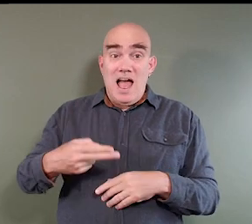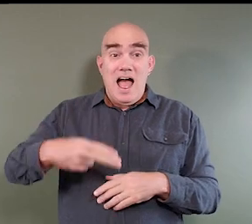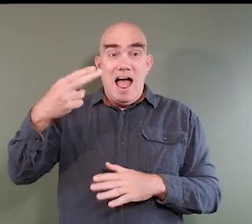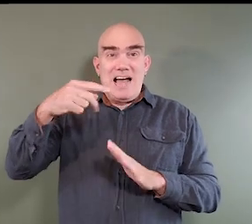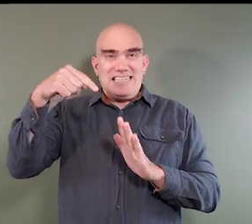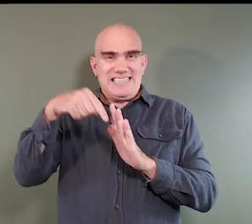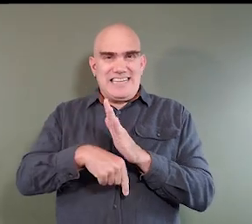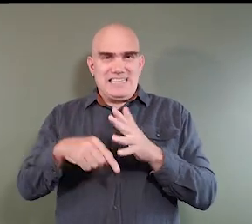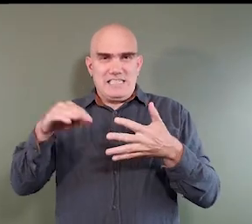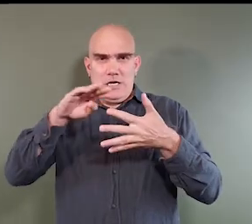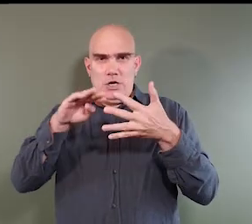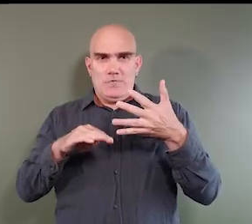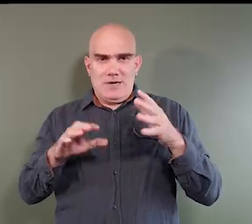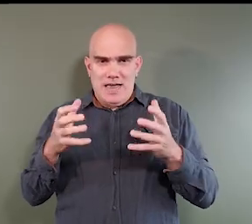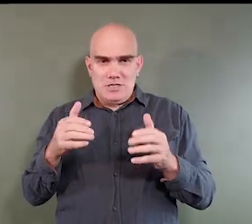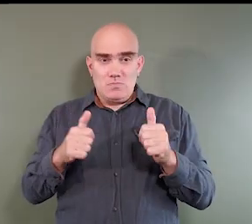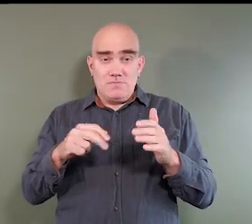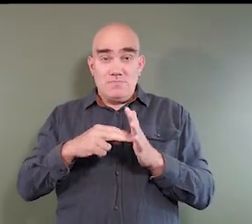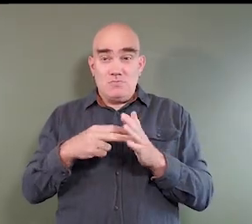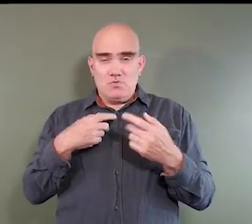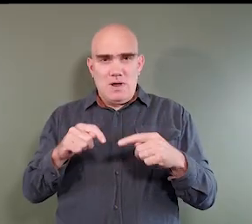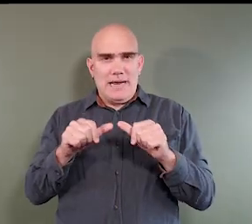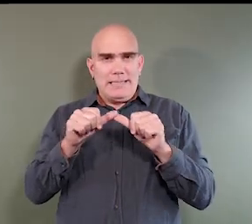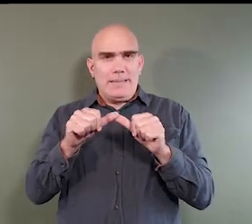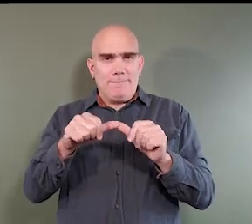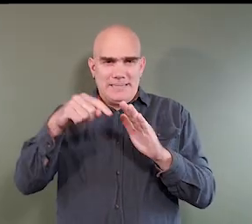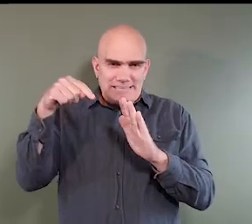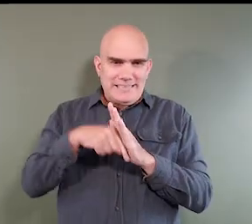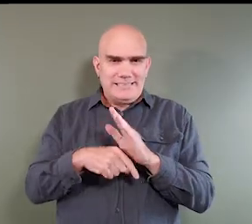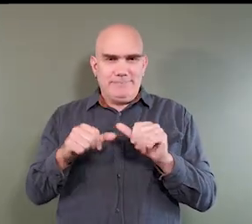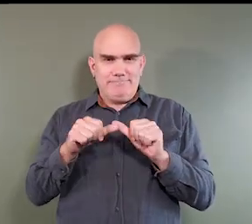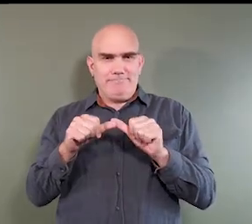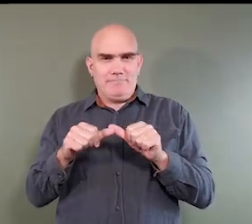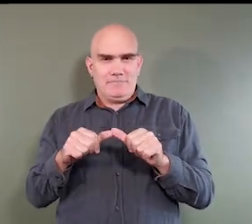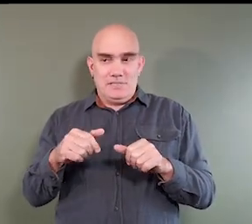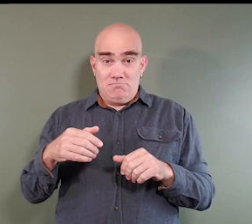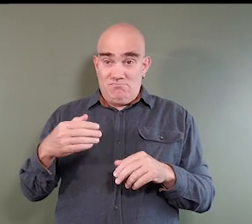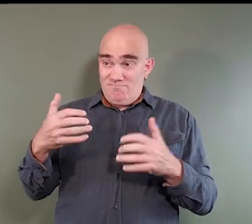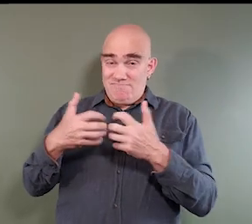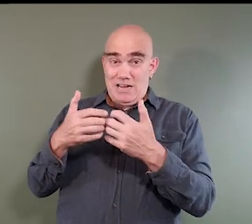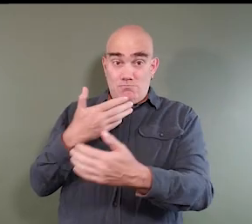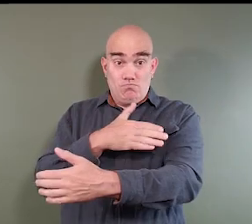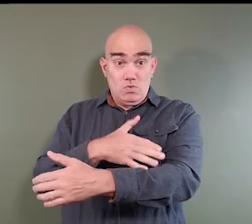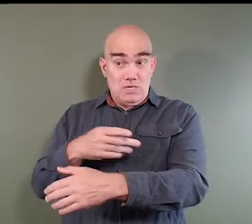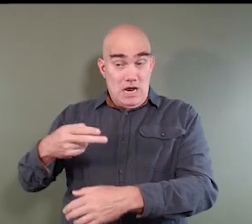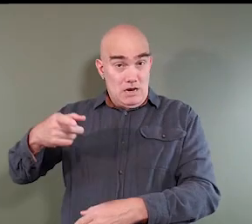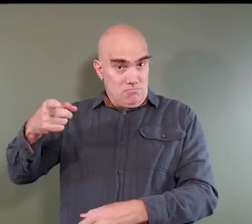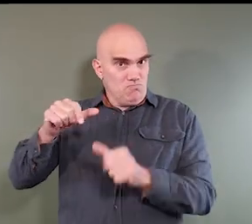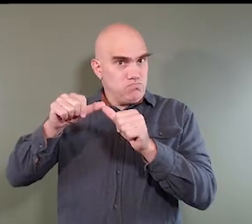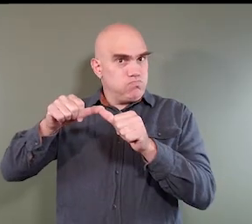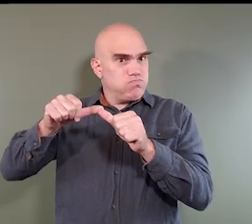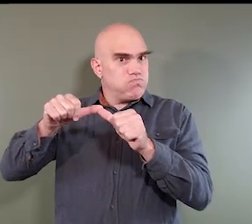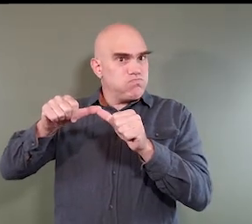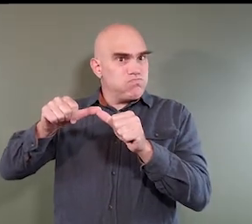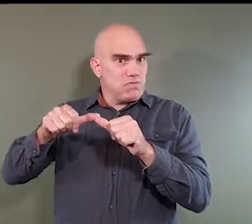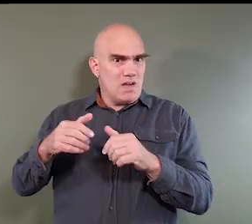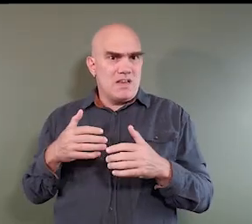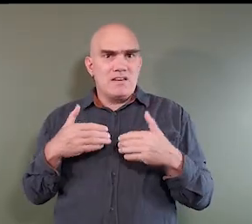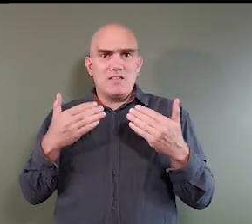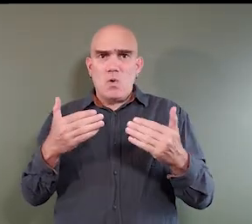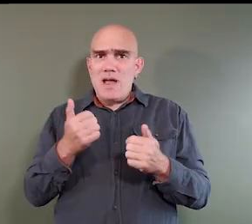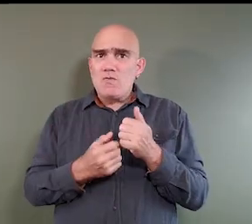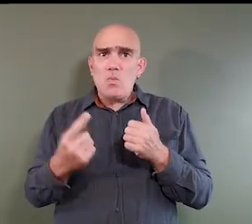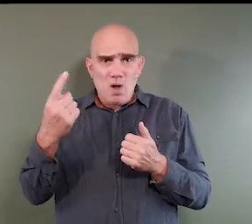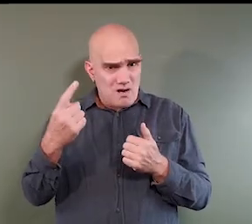interval class. This means we try to keep the intensity as high as that music is. Let's go,